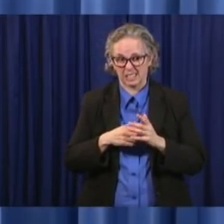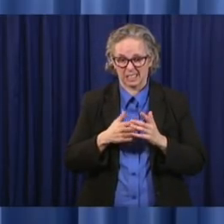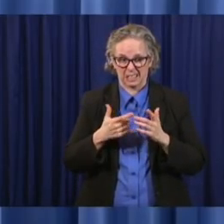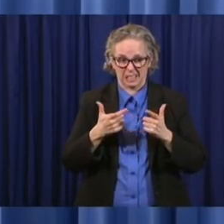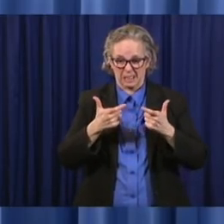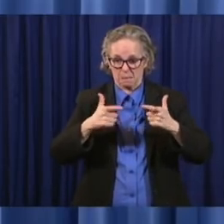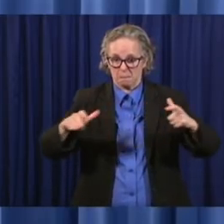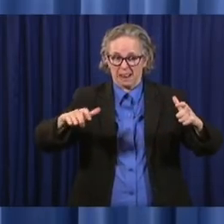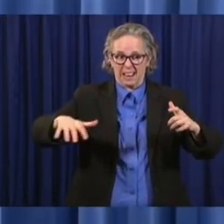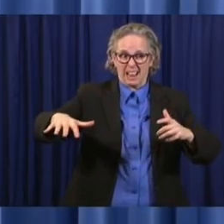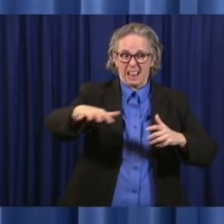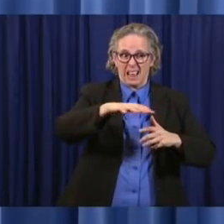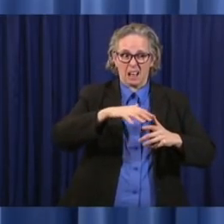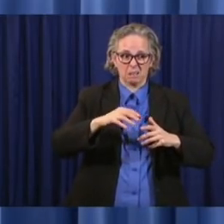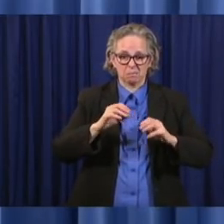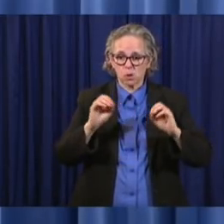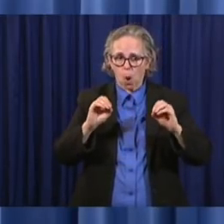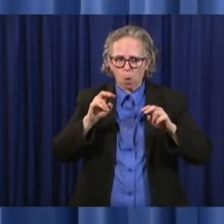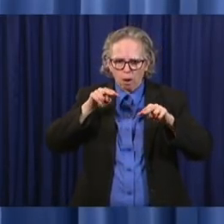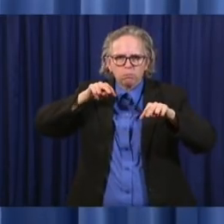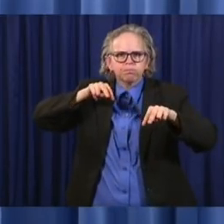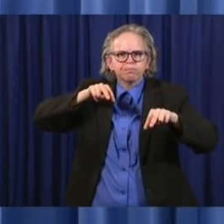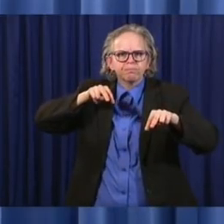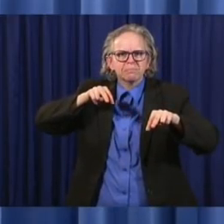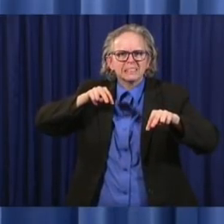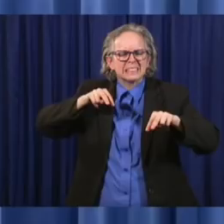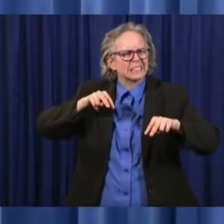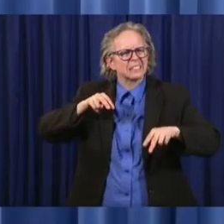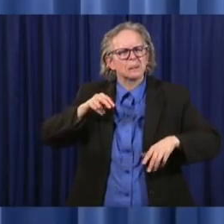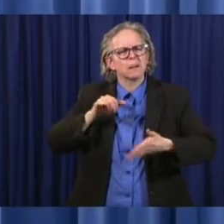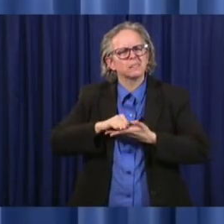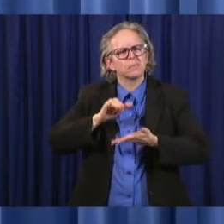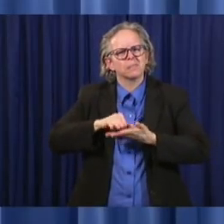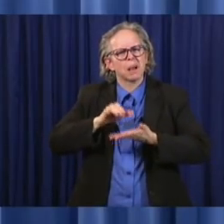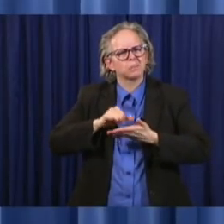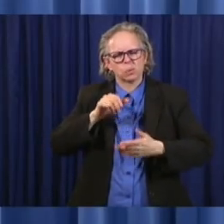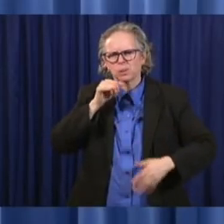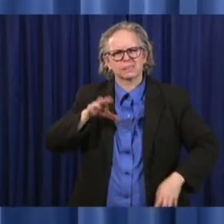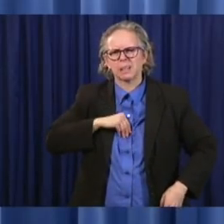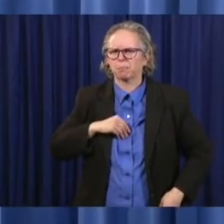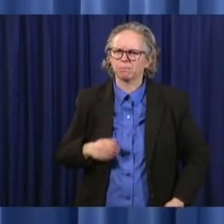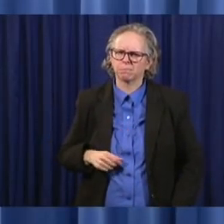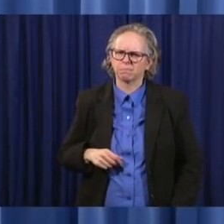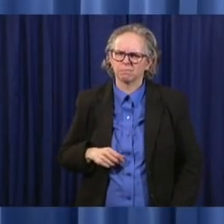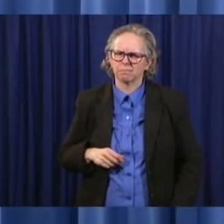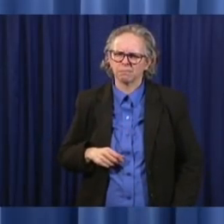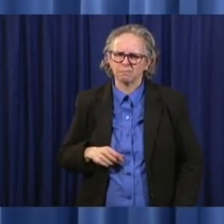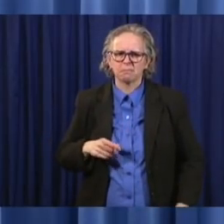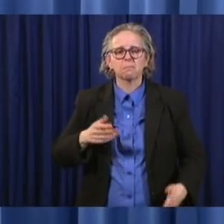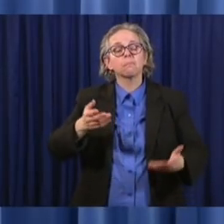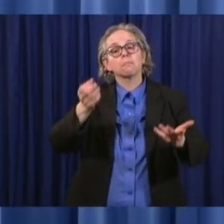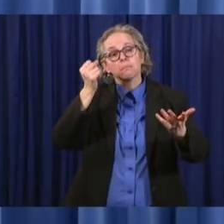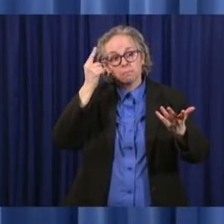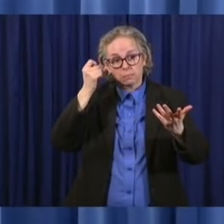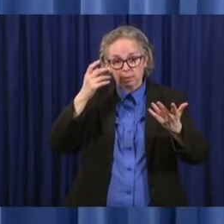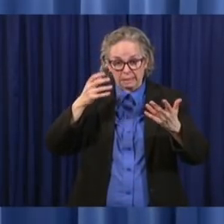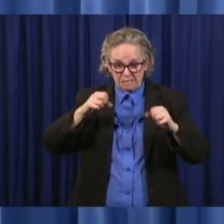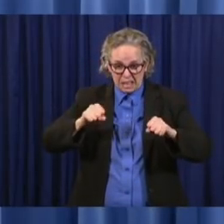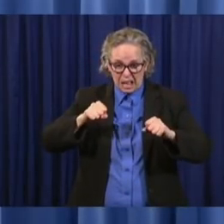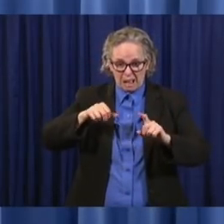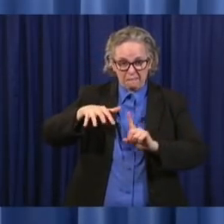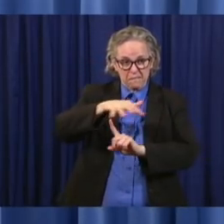probably not going to cut it. If they're controlling that environment, and if there is the